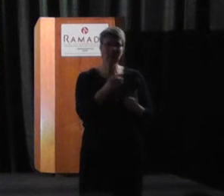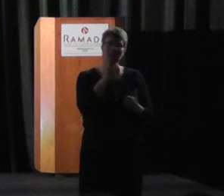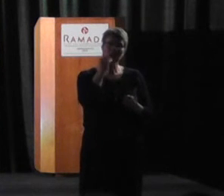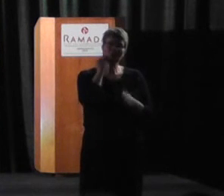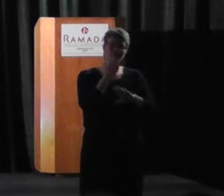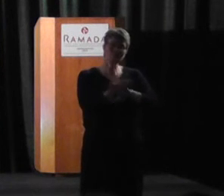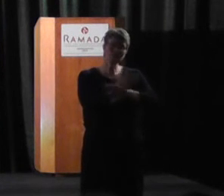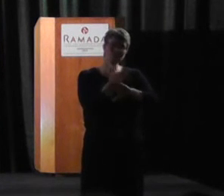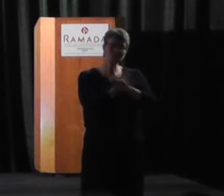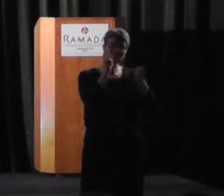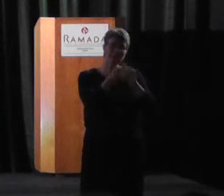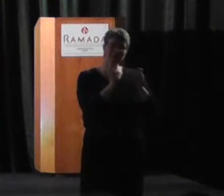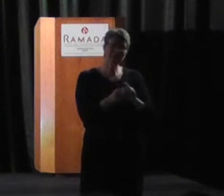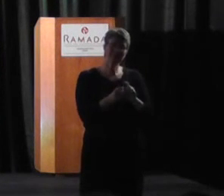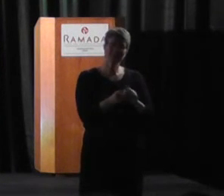means, self-proclaimed.